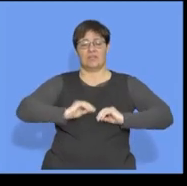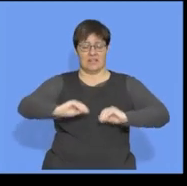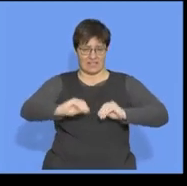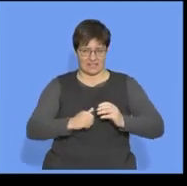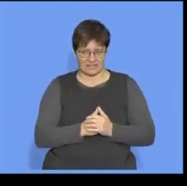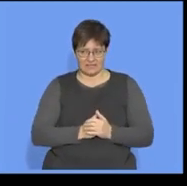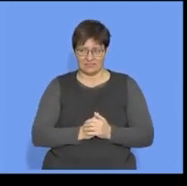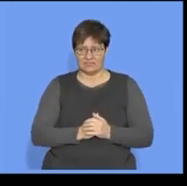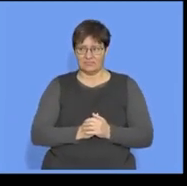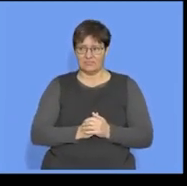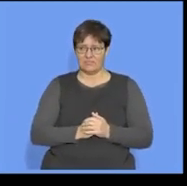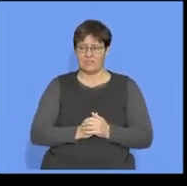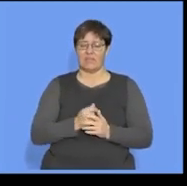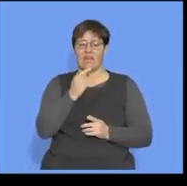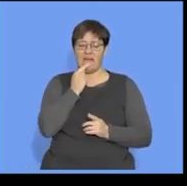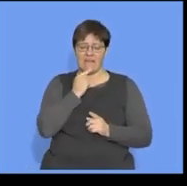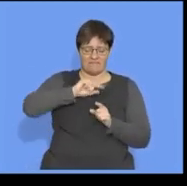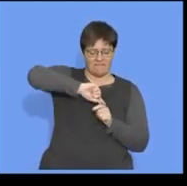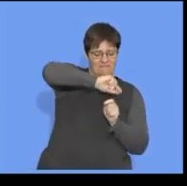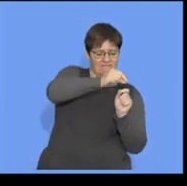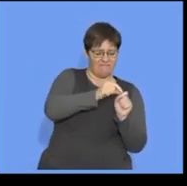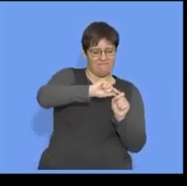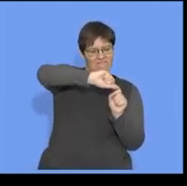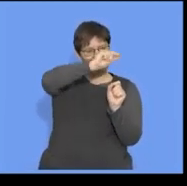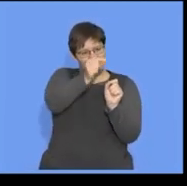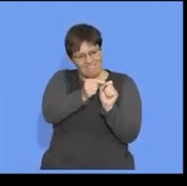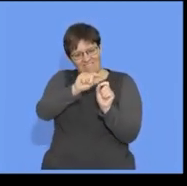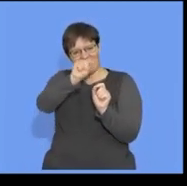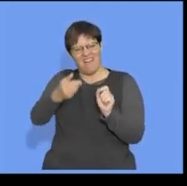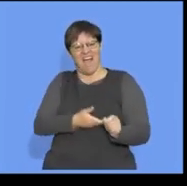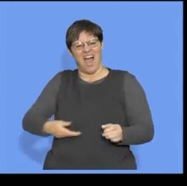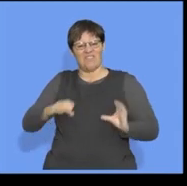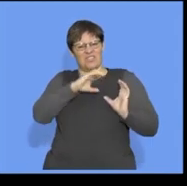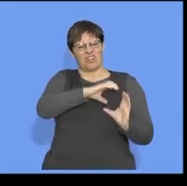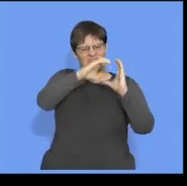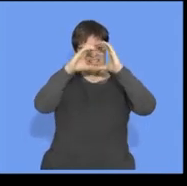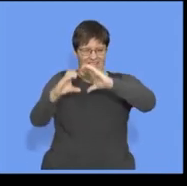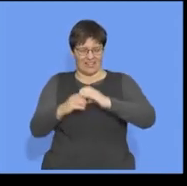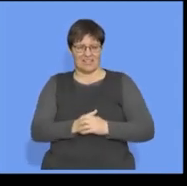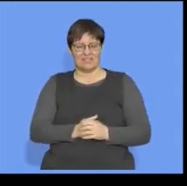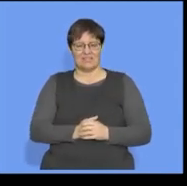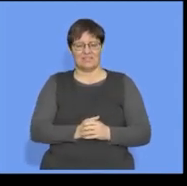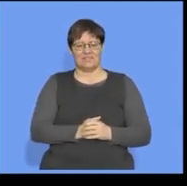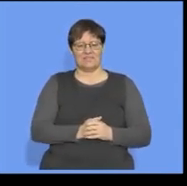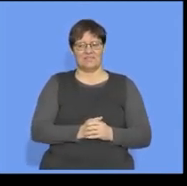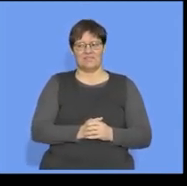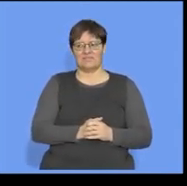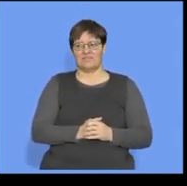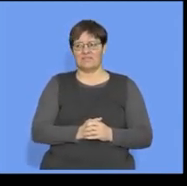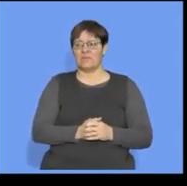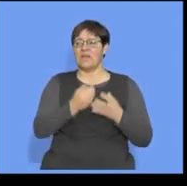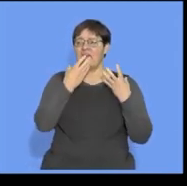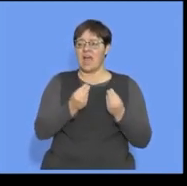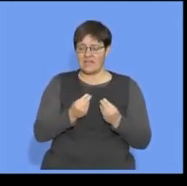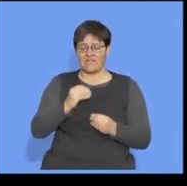lesson. Then we've got the semicircular canals here, these three canals. And